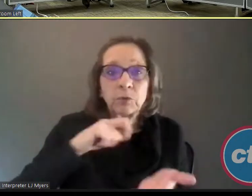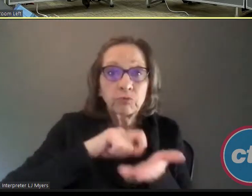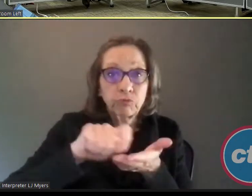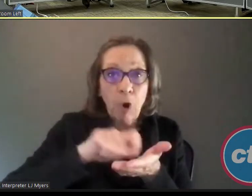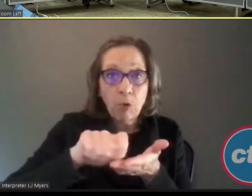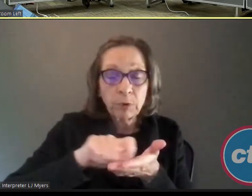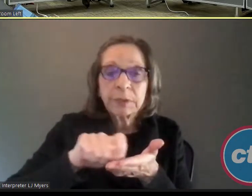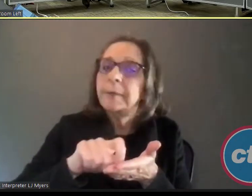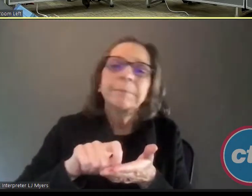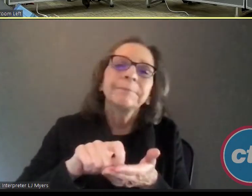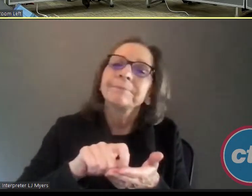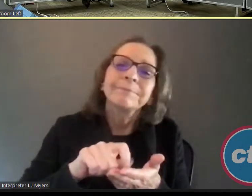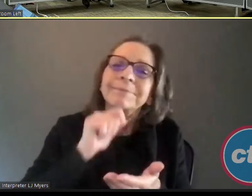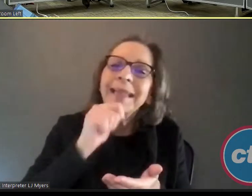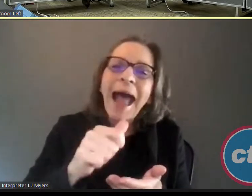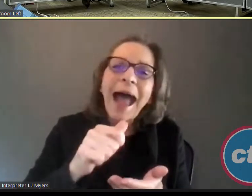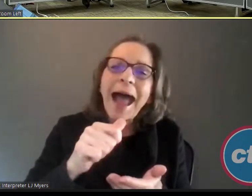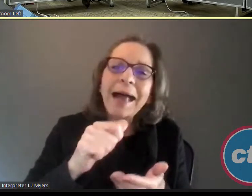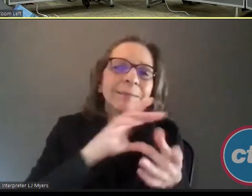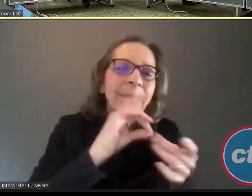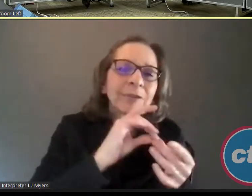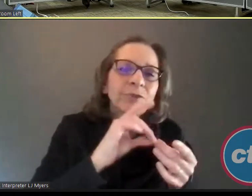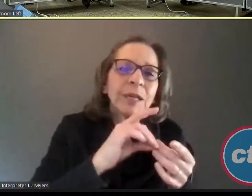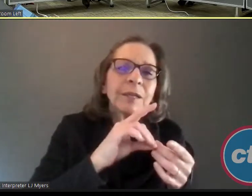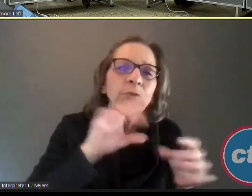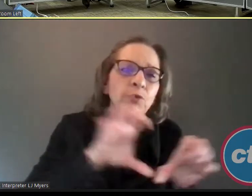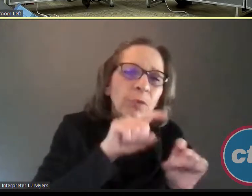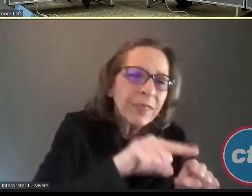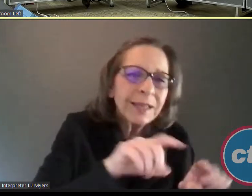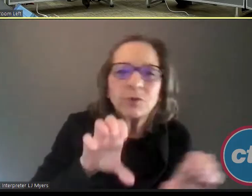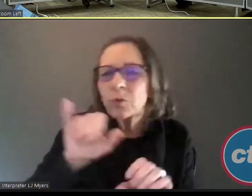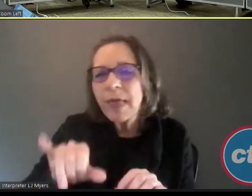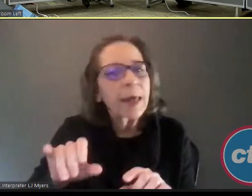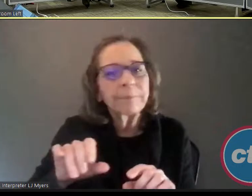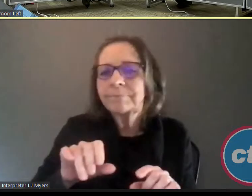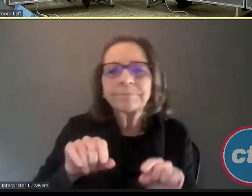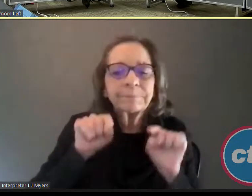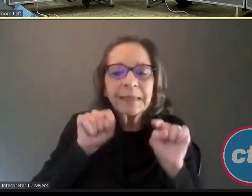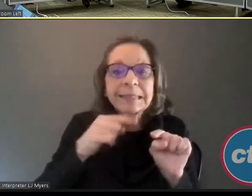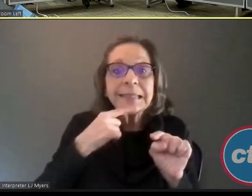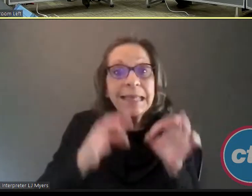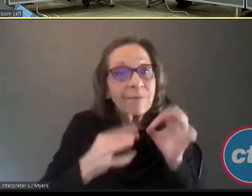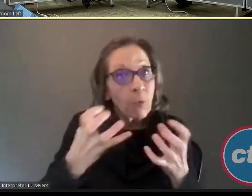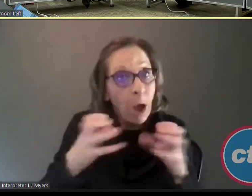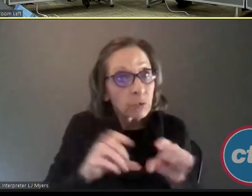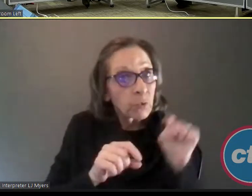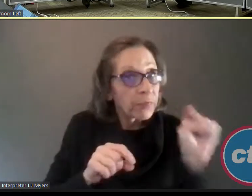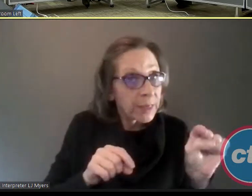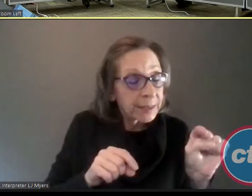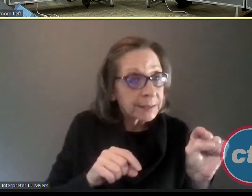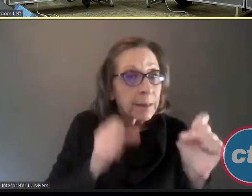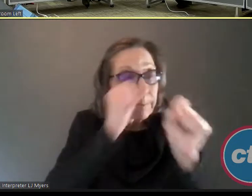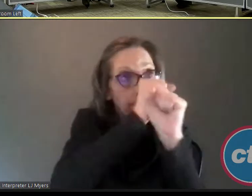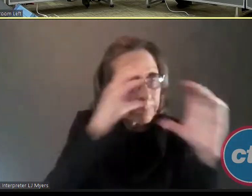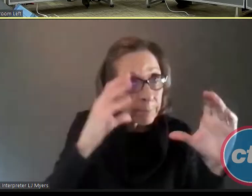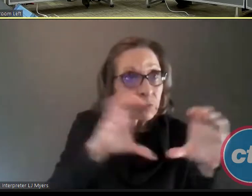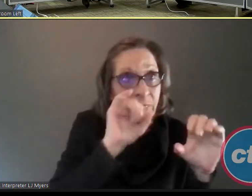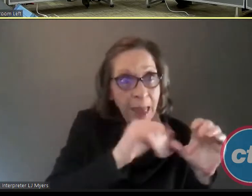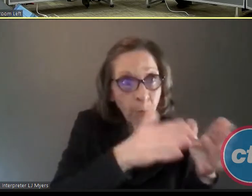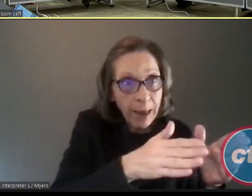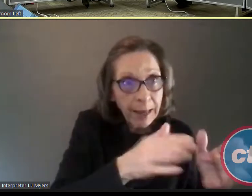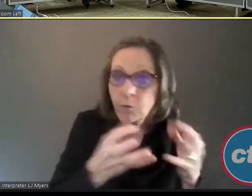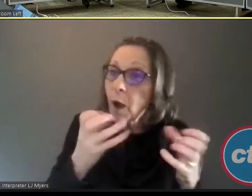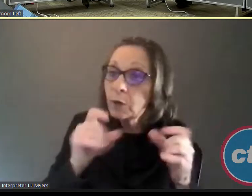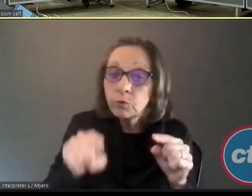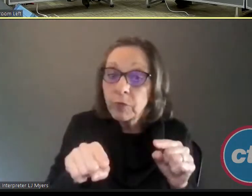doesn't say you should do this or you should do that. It says, if you want to do this, this is how you would do it. If you want to do